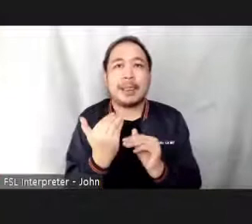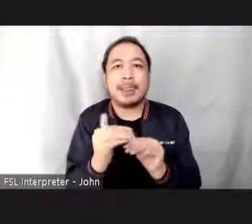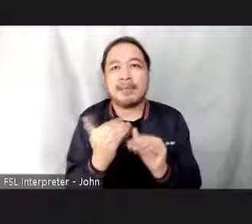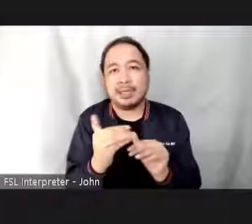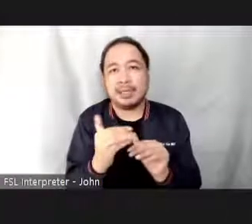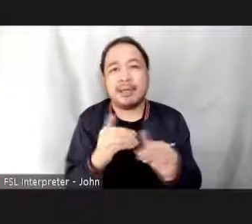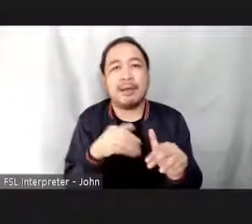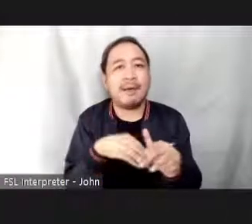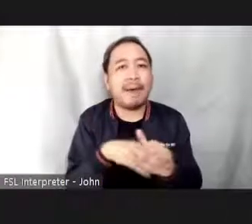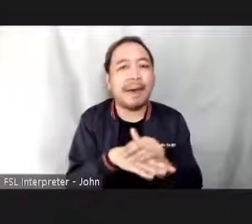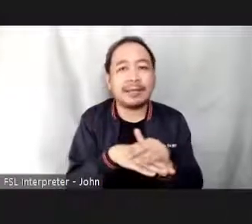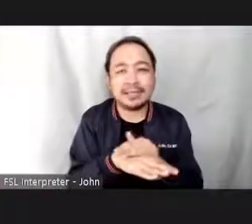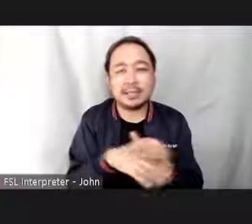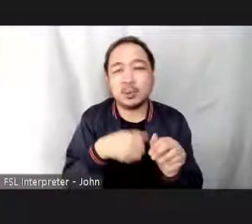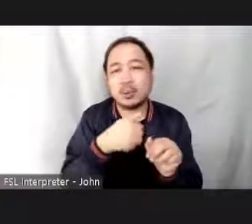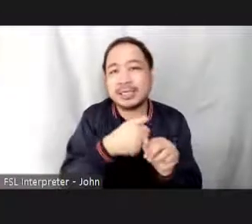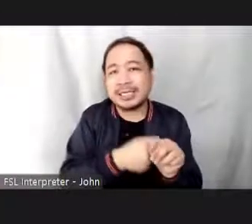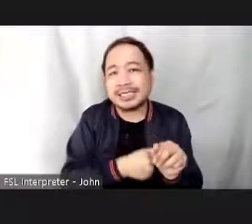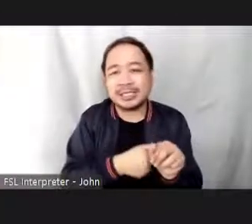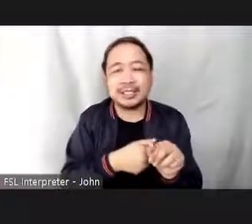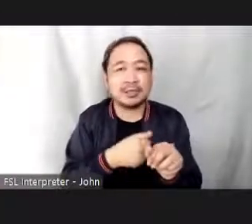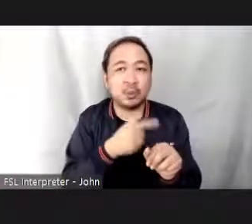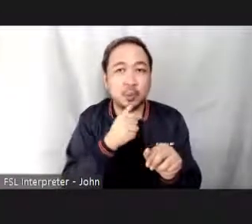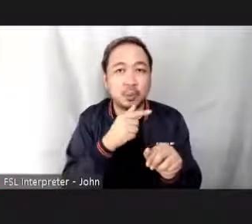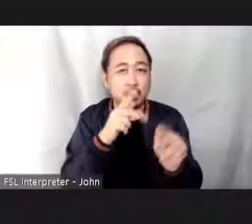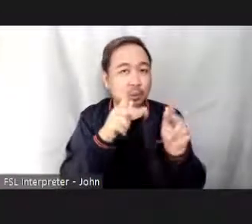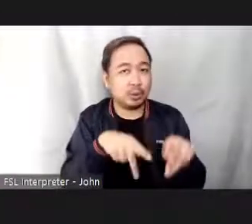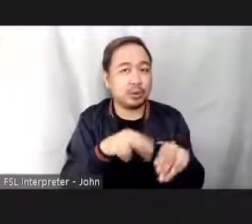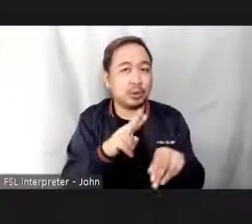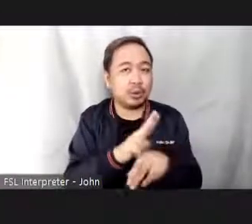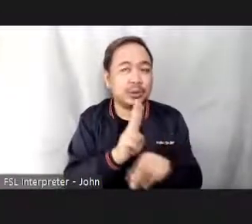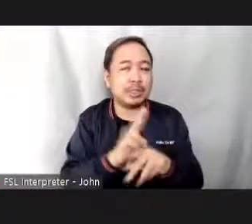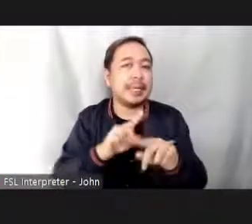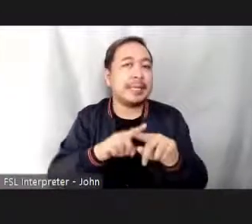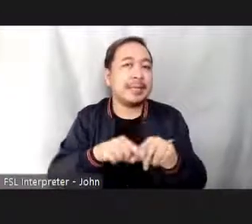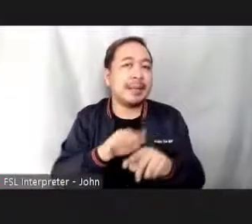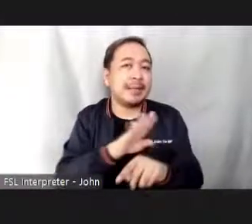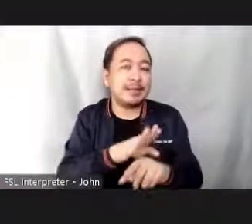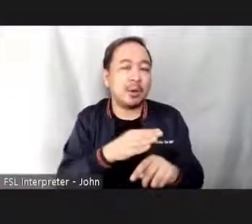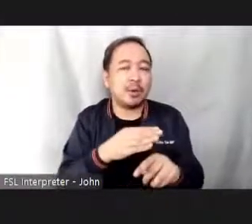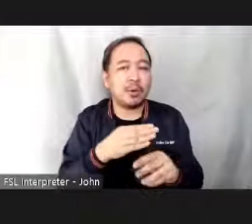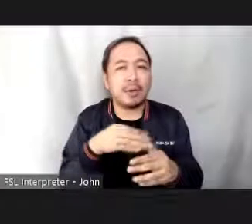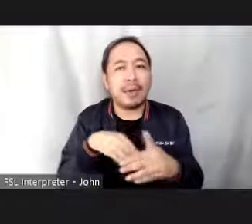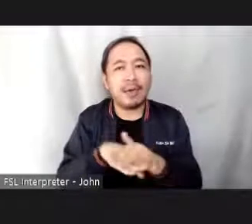users on particular modules based on the user's access rights.